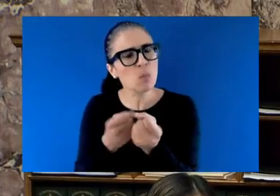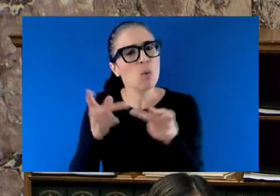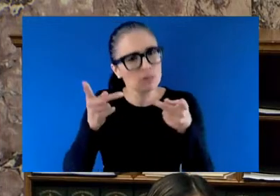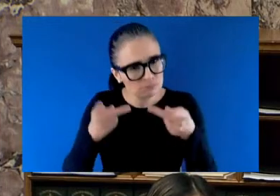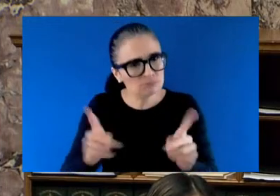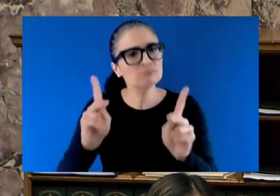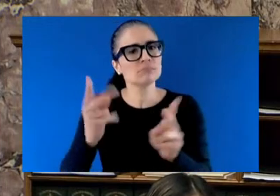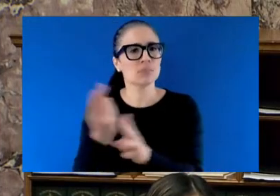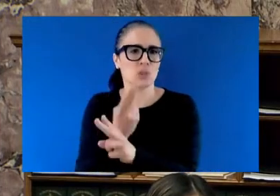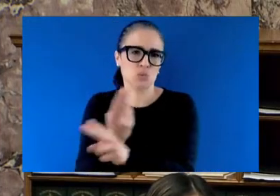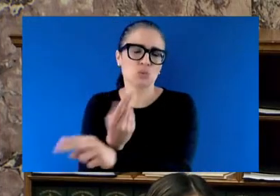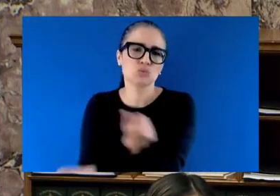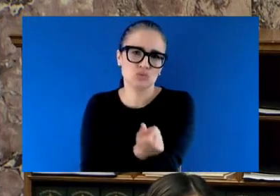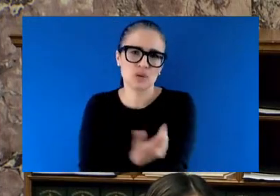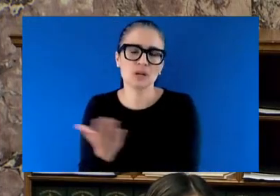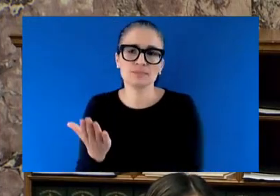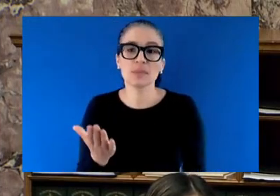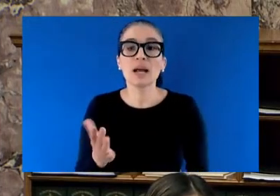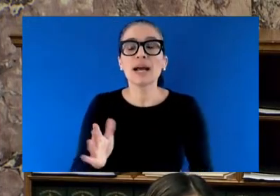Members,